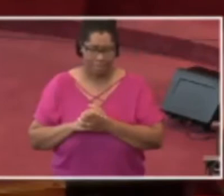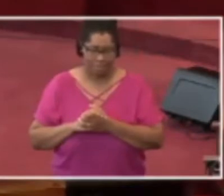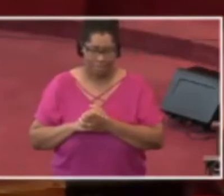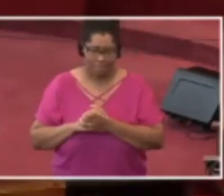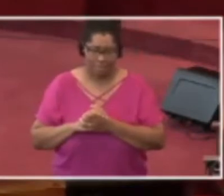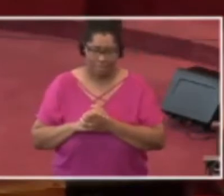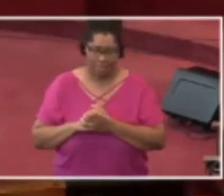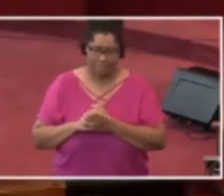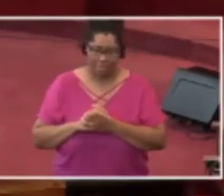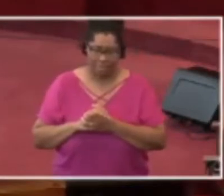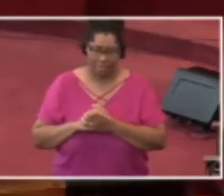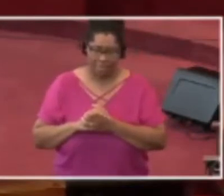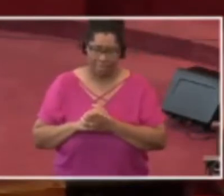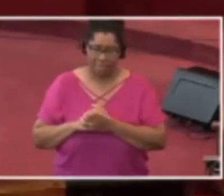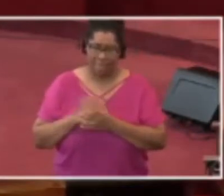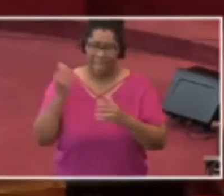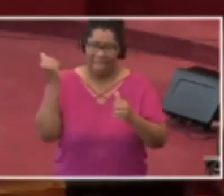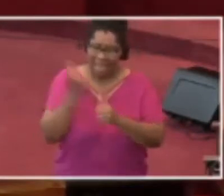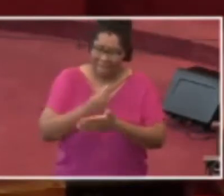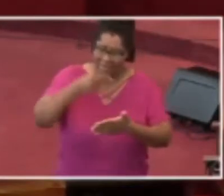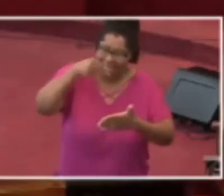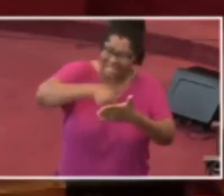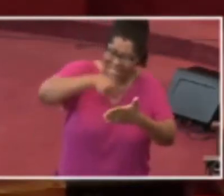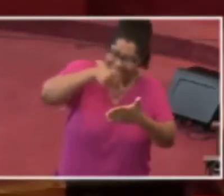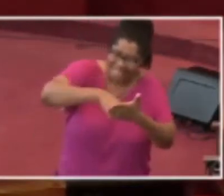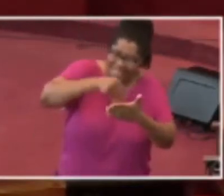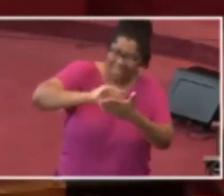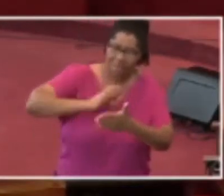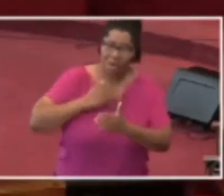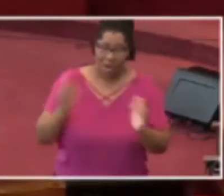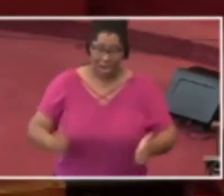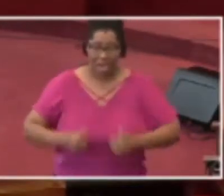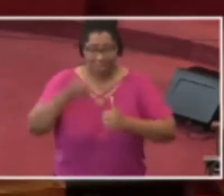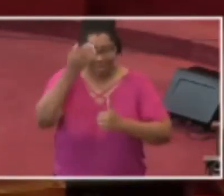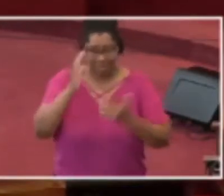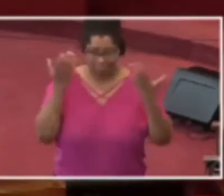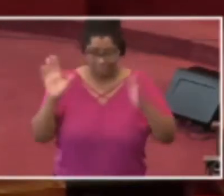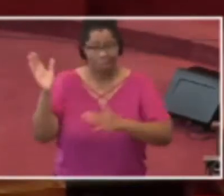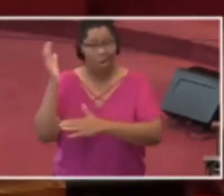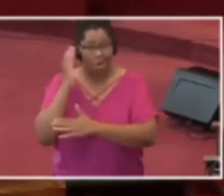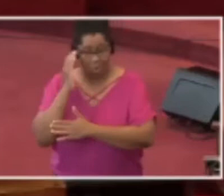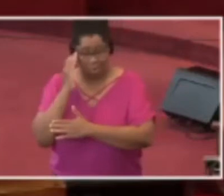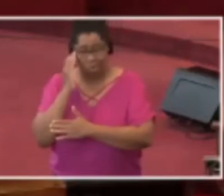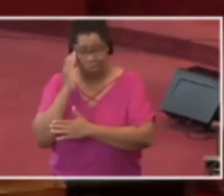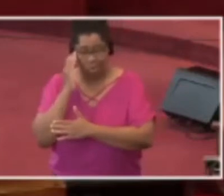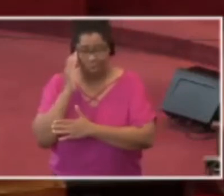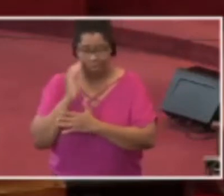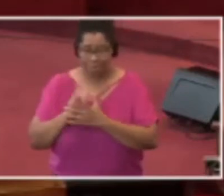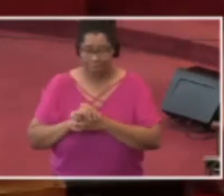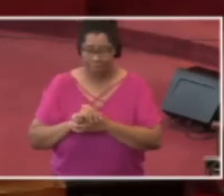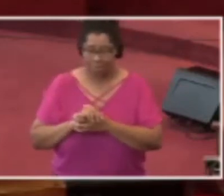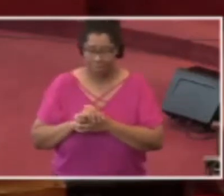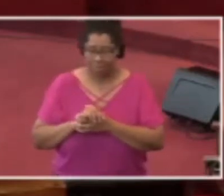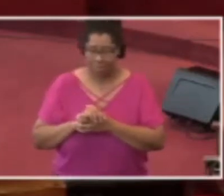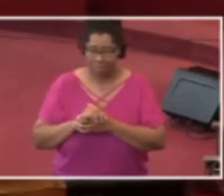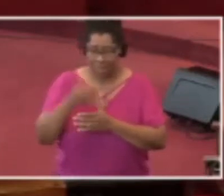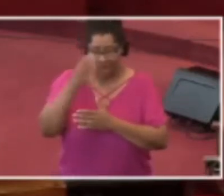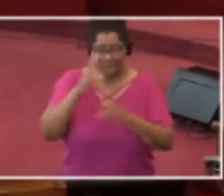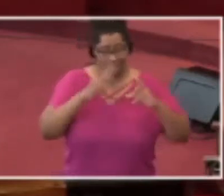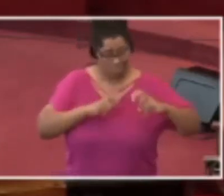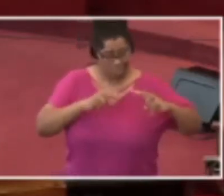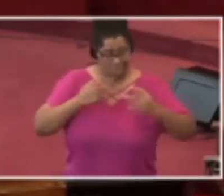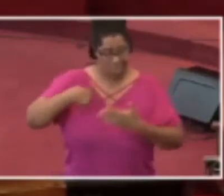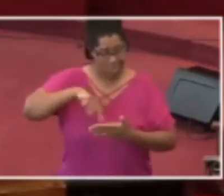Every single minute detail of our lives, God knows it. David says God has searched us